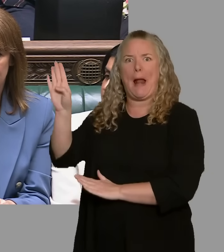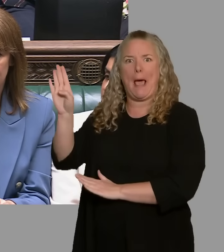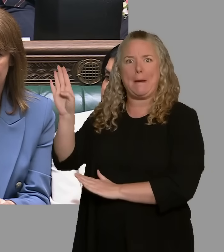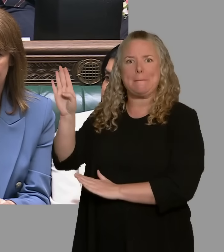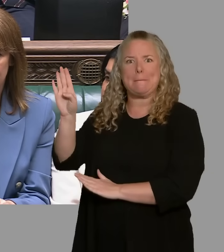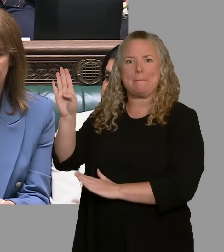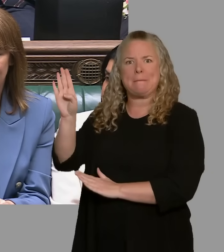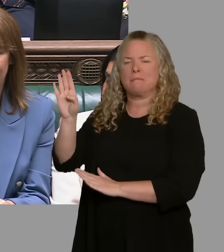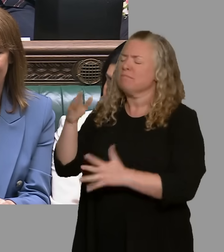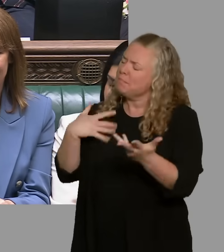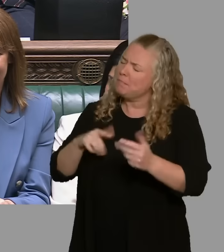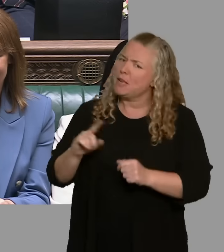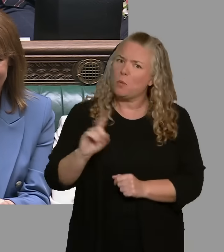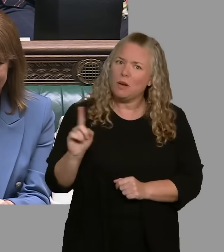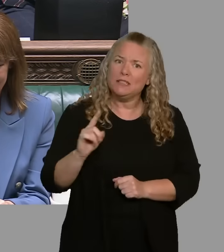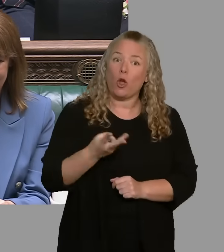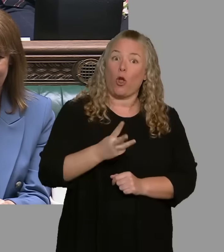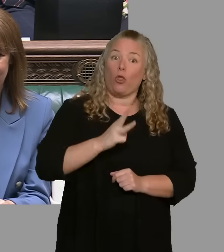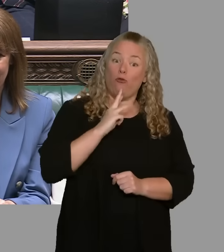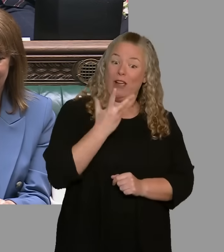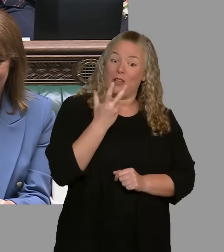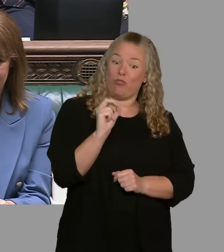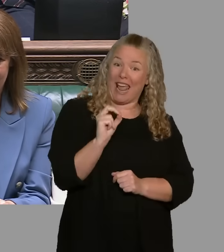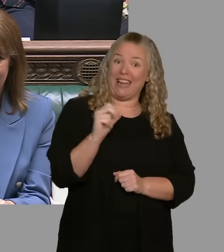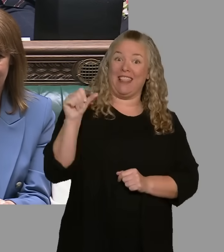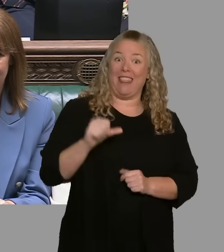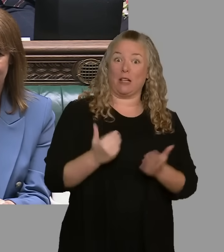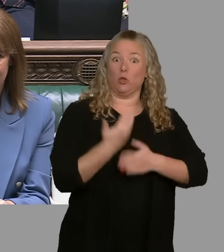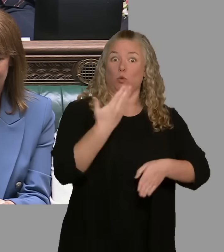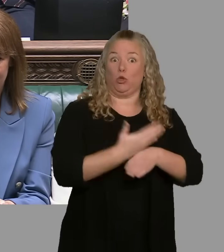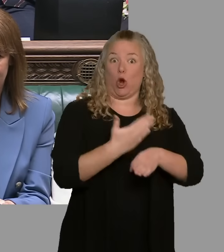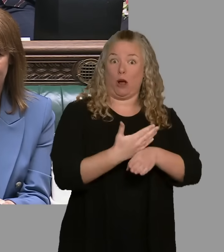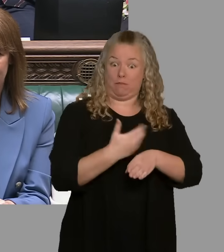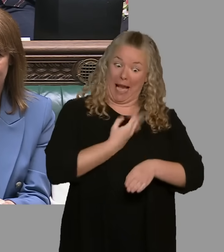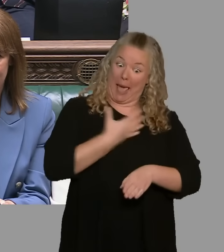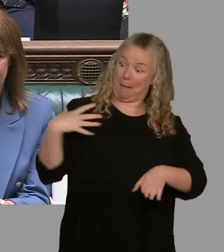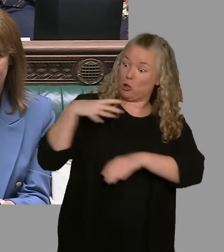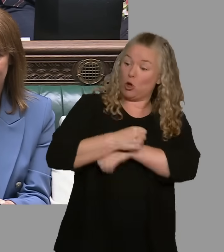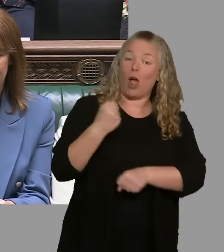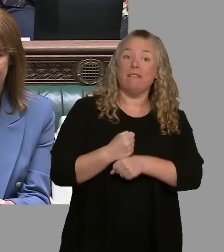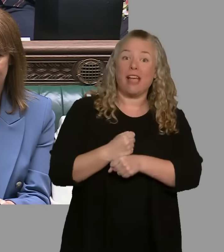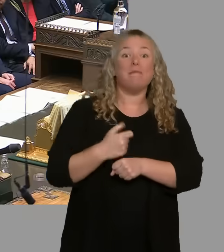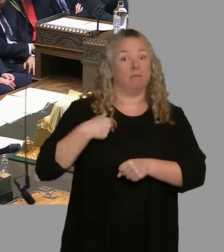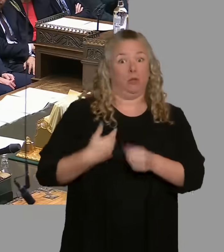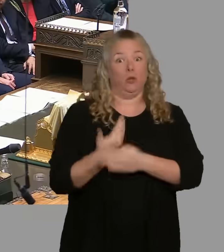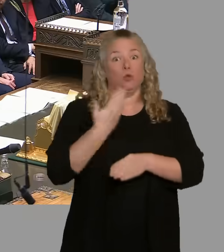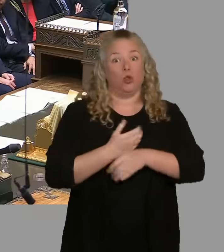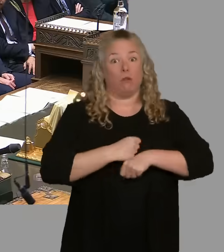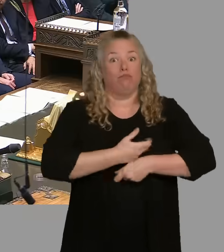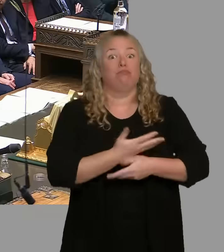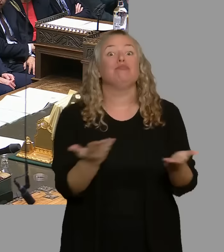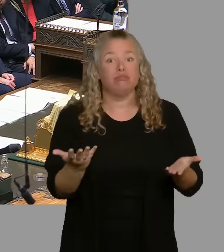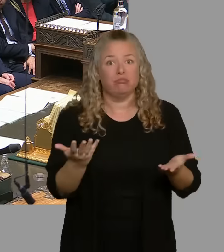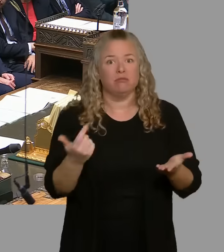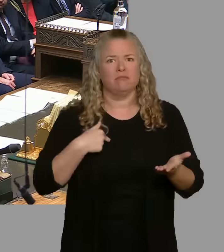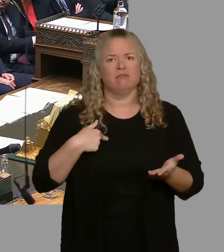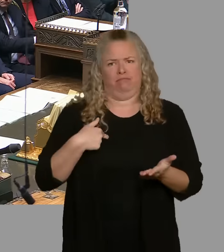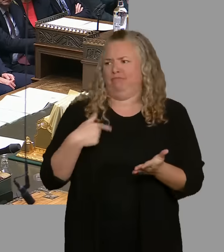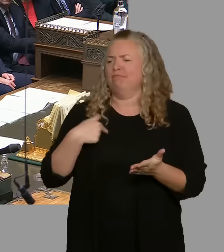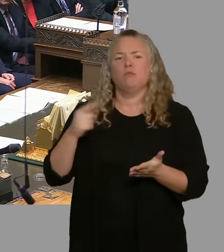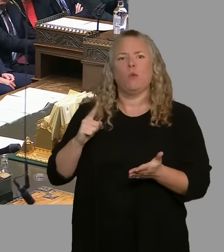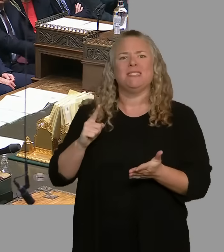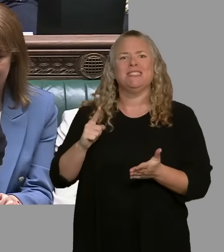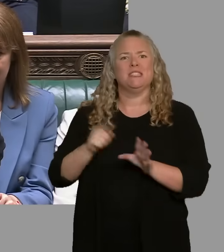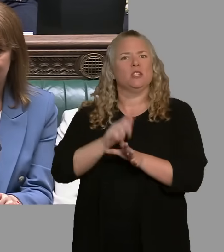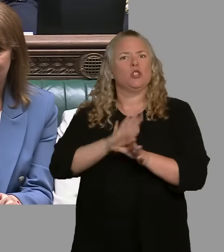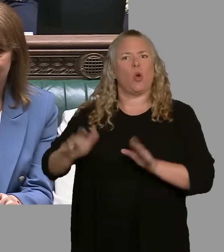of Doncaster Sheffield Airport just yesterday, made possible by the decisions that we've made. That's a Labour mayor working with a Labour government to